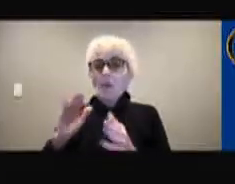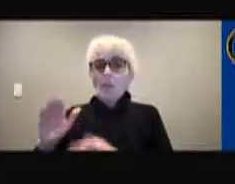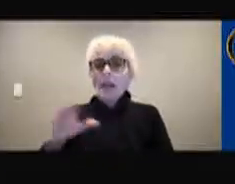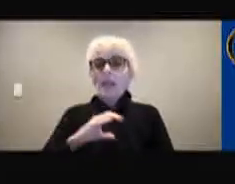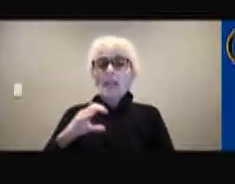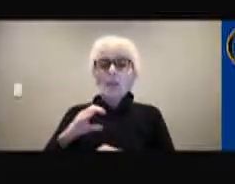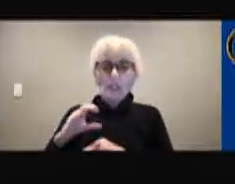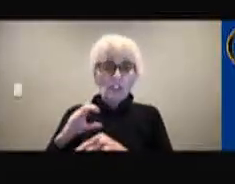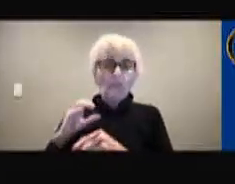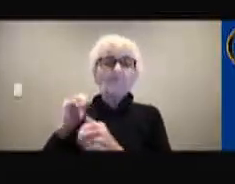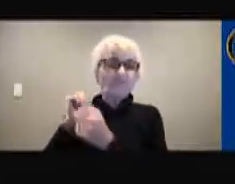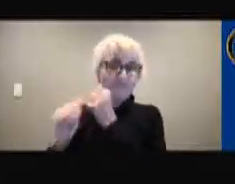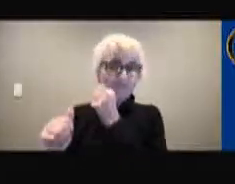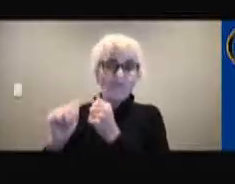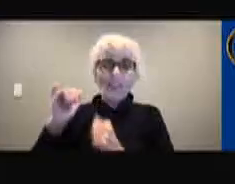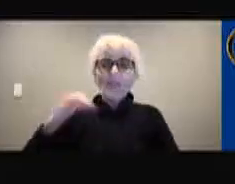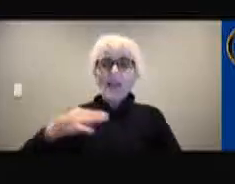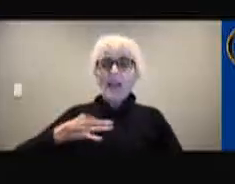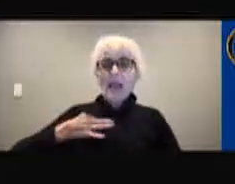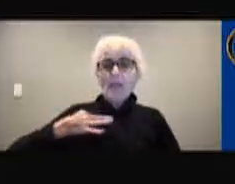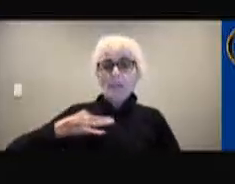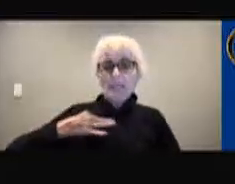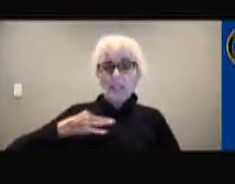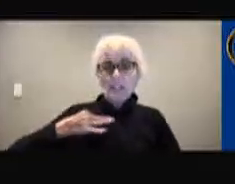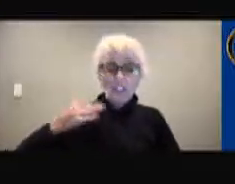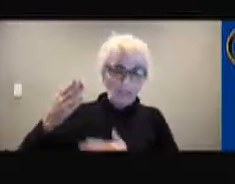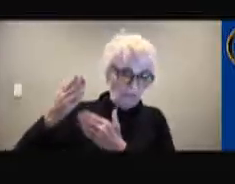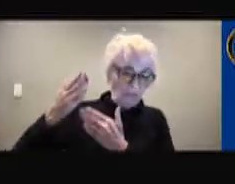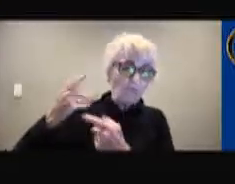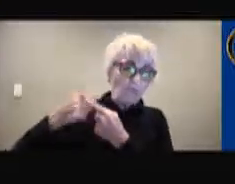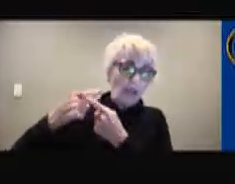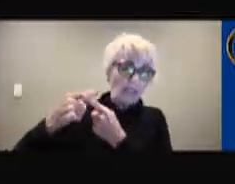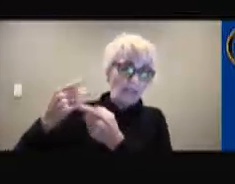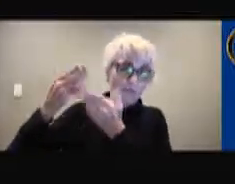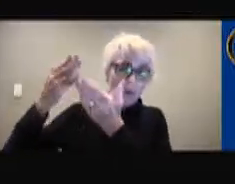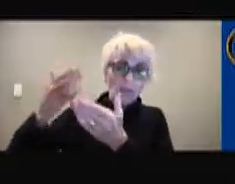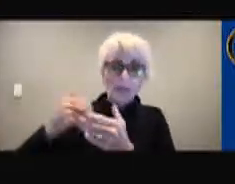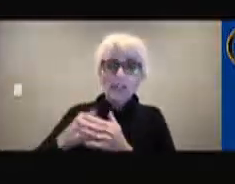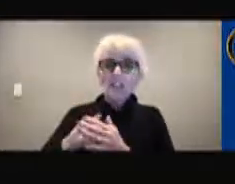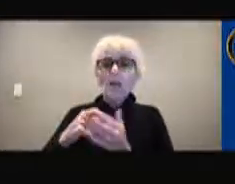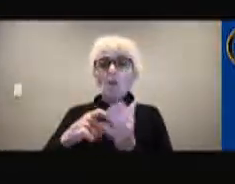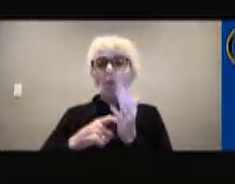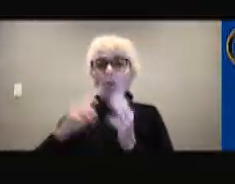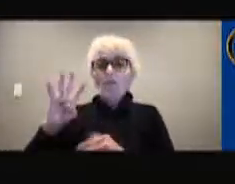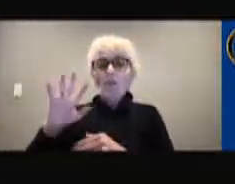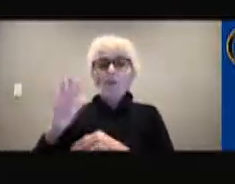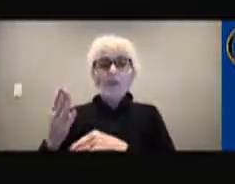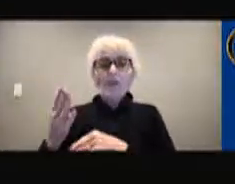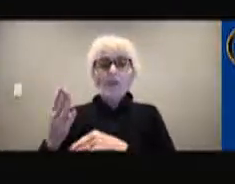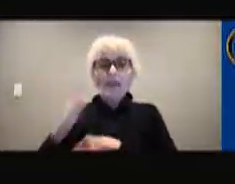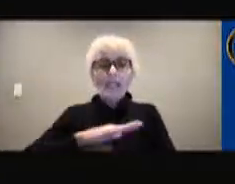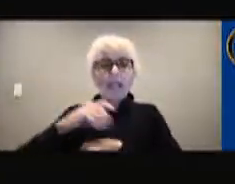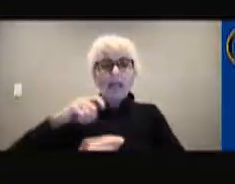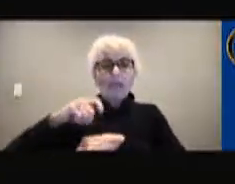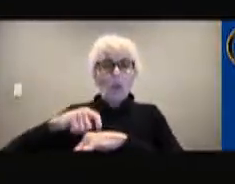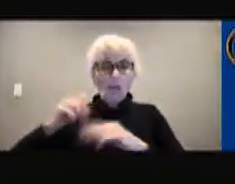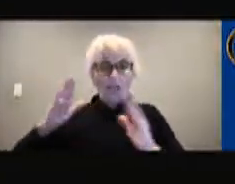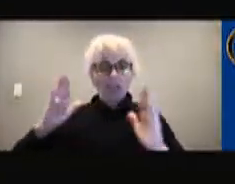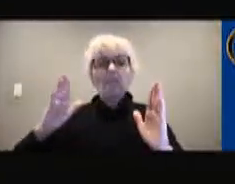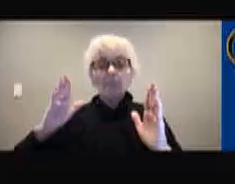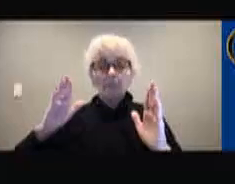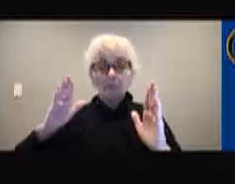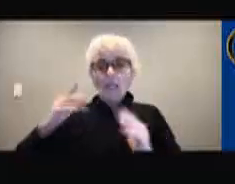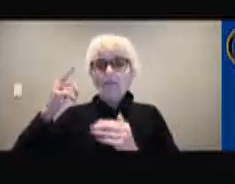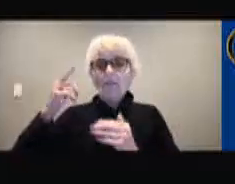recommendation on this application. There's a required 45-day period for subsequent to